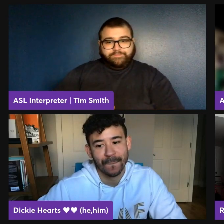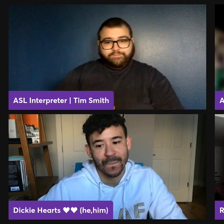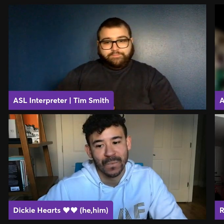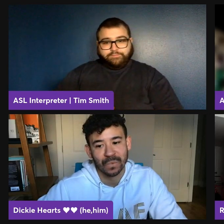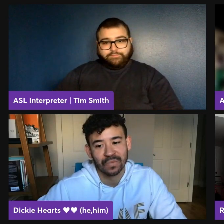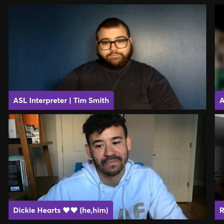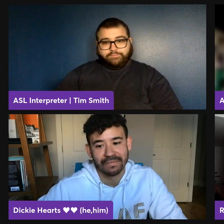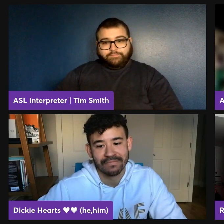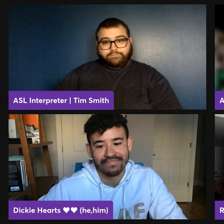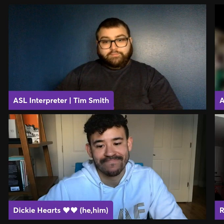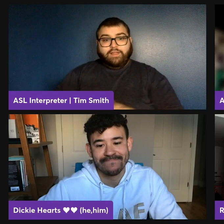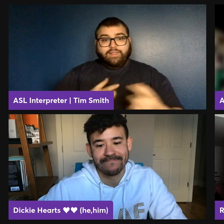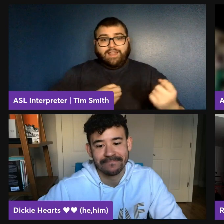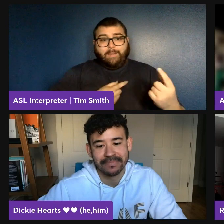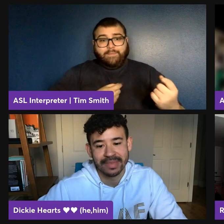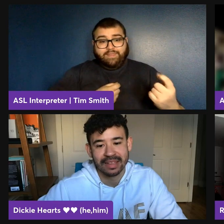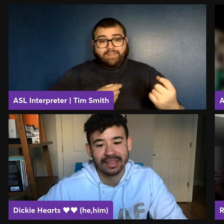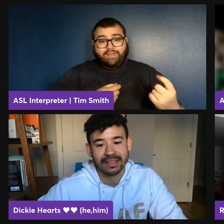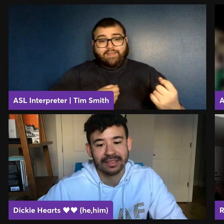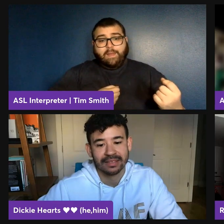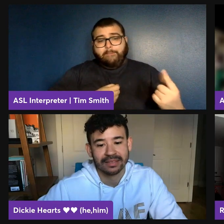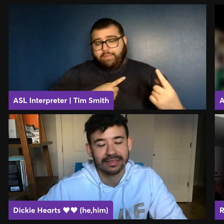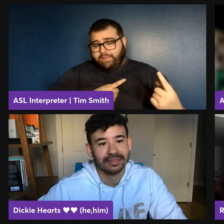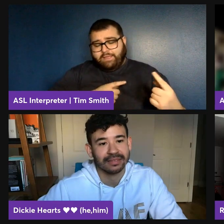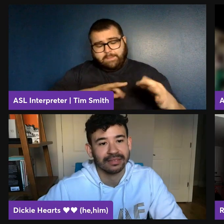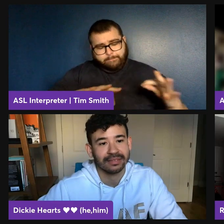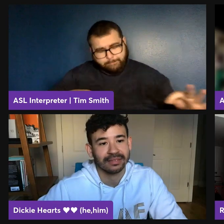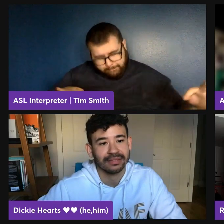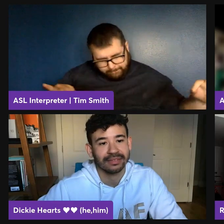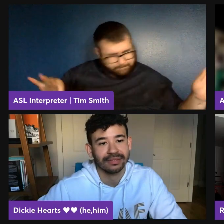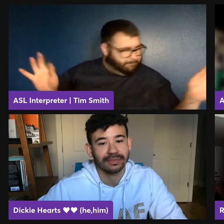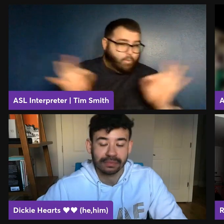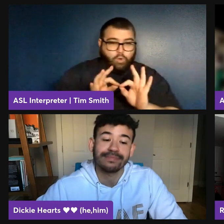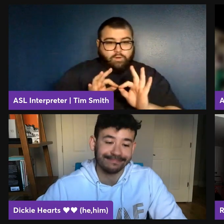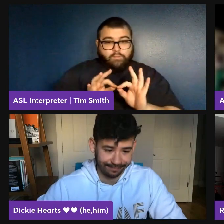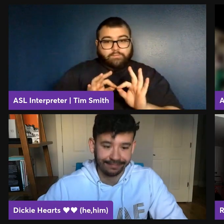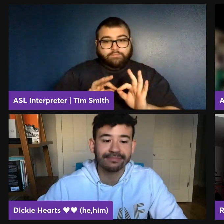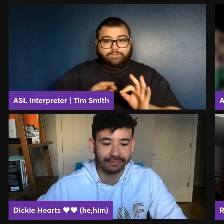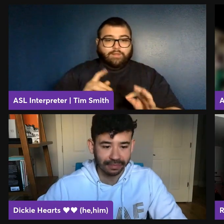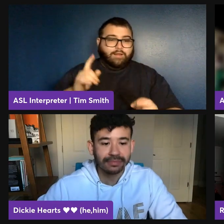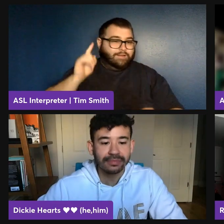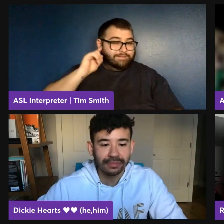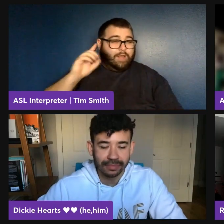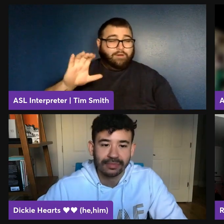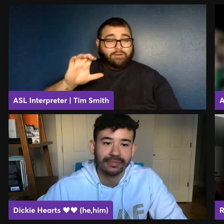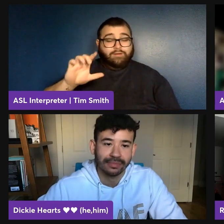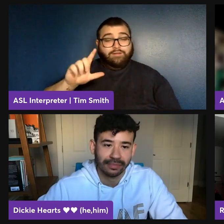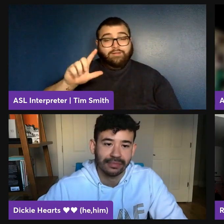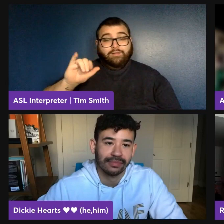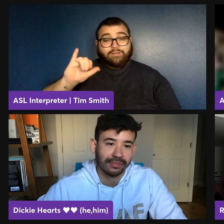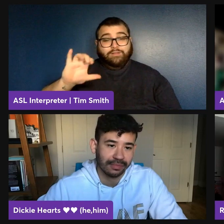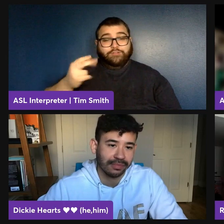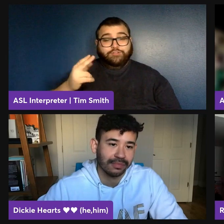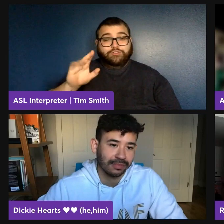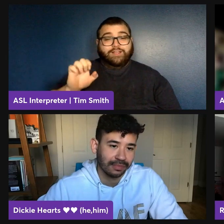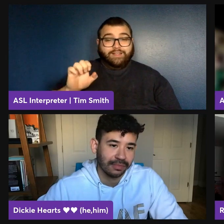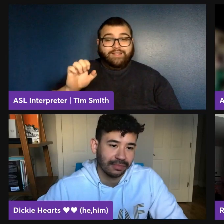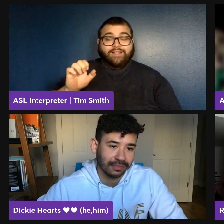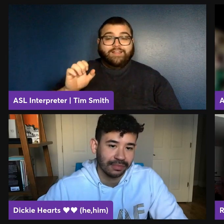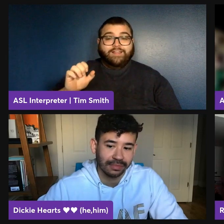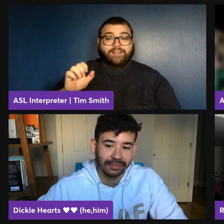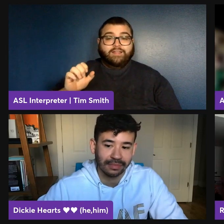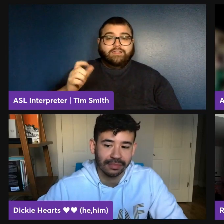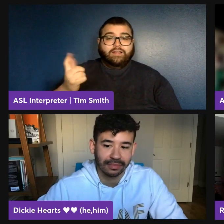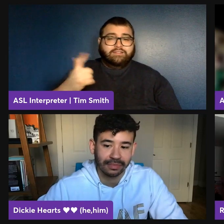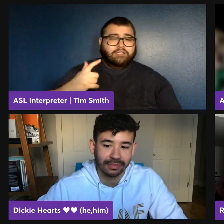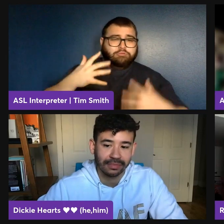think empathy is really important in this show. That sounds, I mean, that doesn't sound cliche. That sounds like